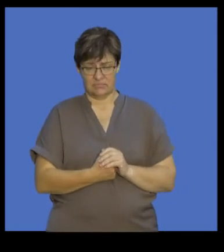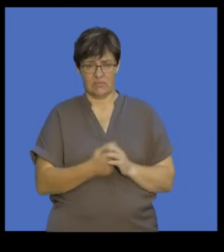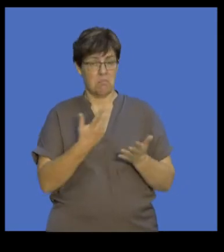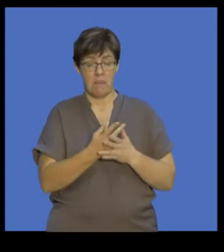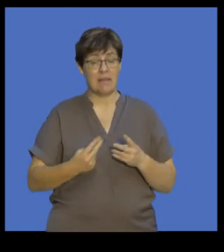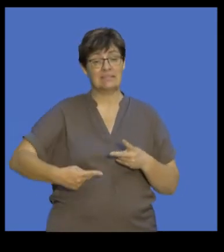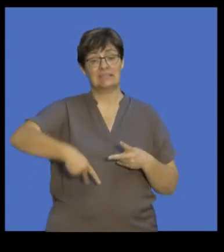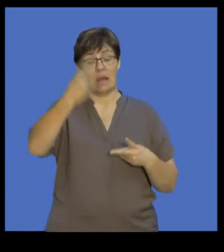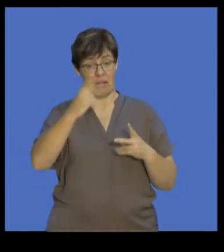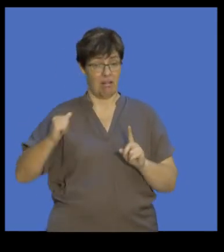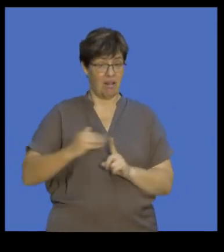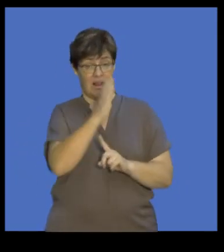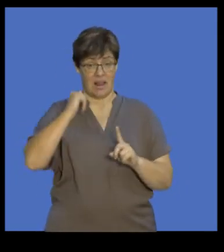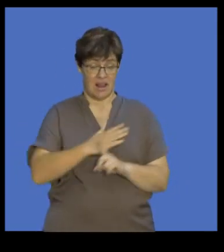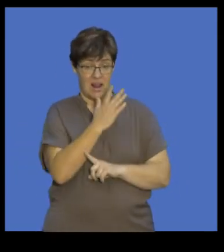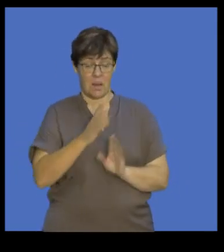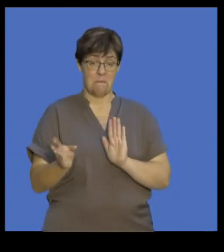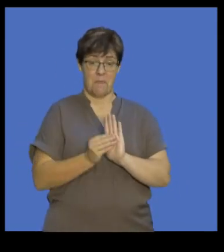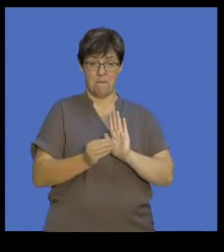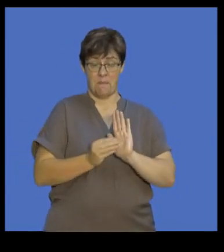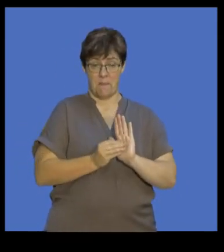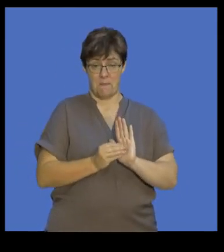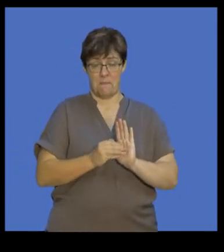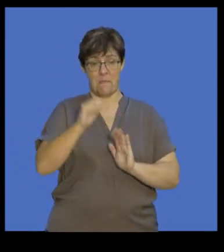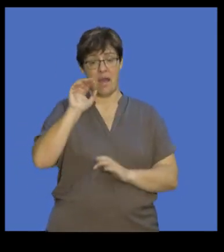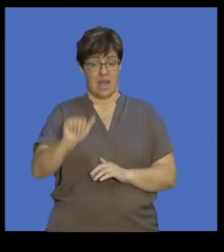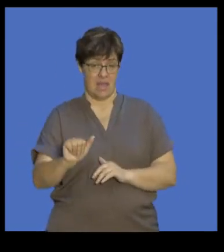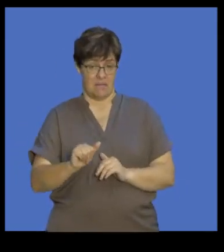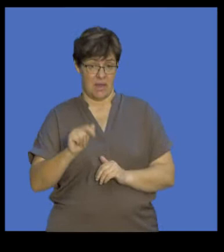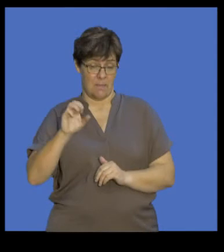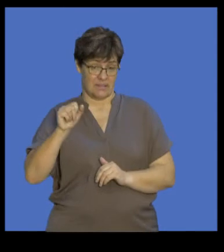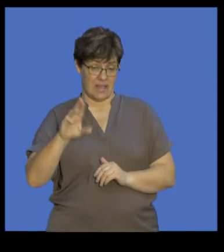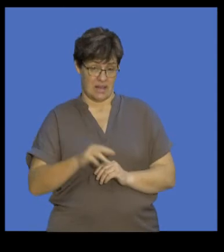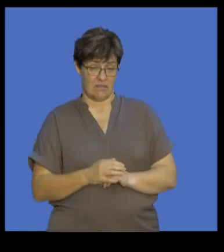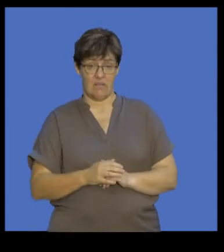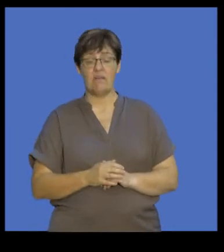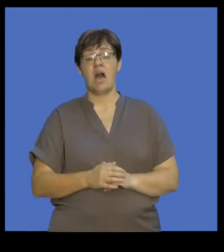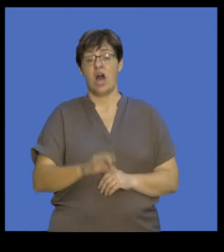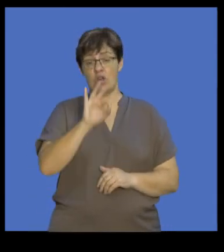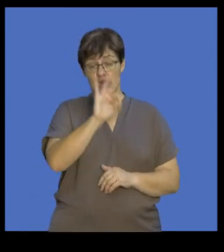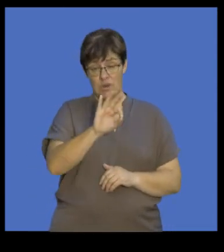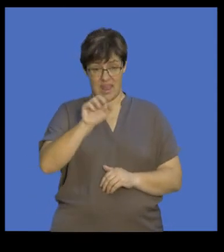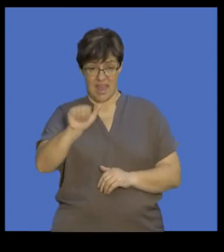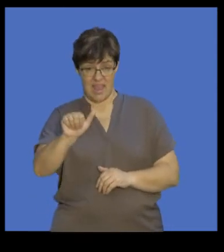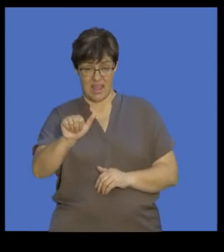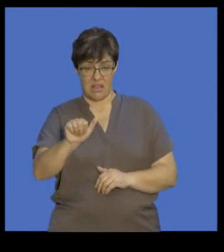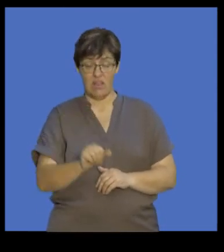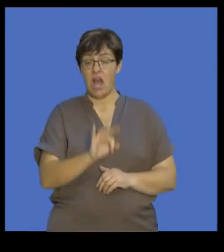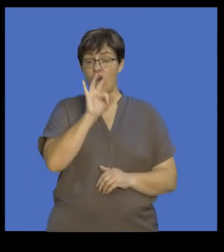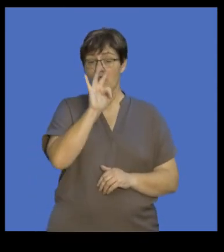double the amount of current registered by the ammeter? So now we've got 3 amperes, all right? And then if we double 3